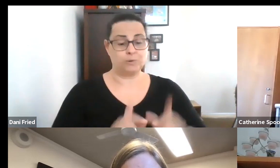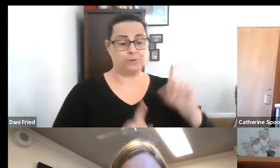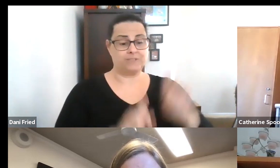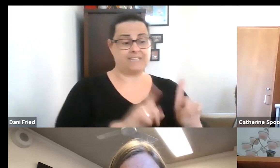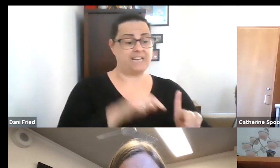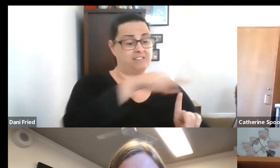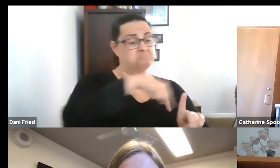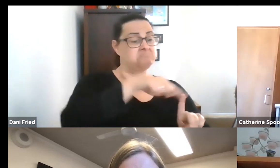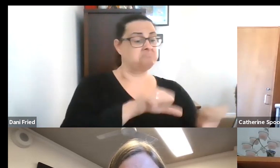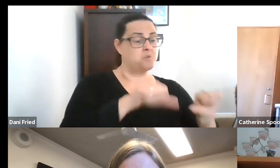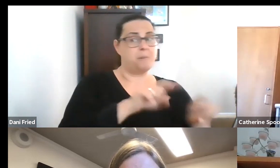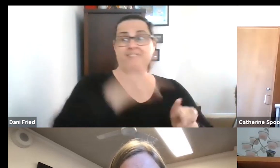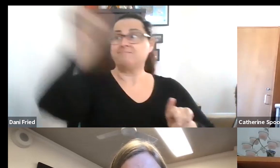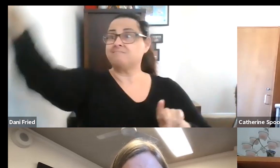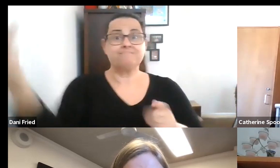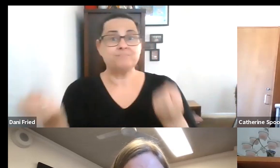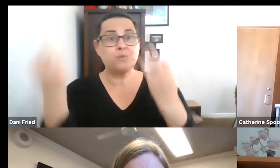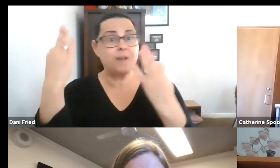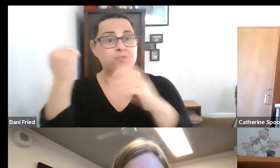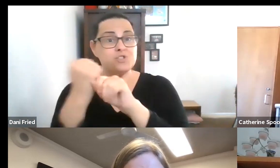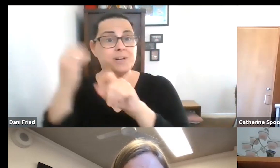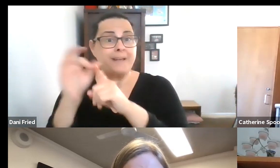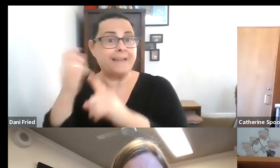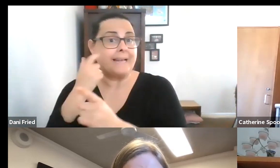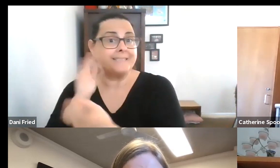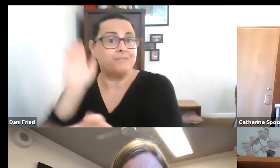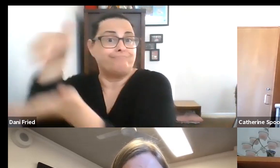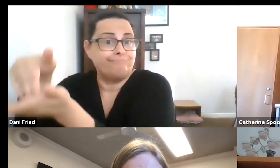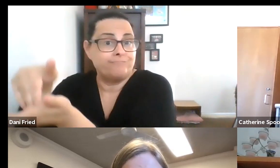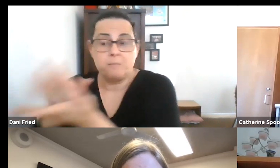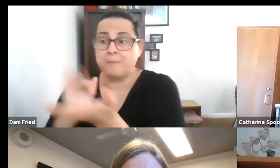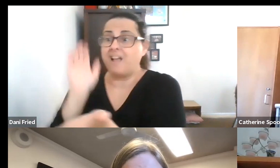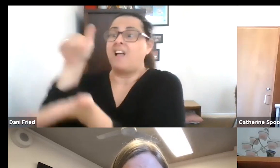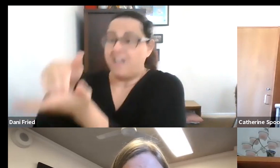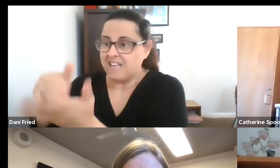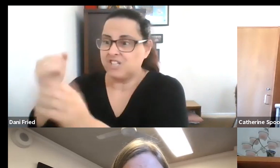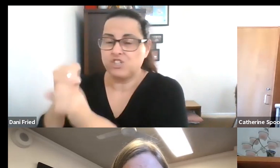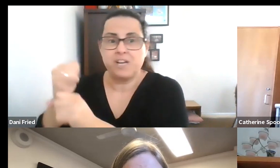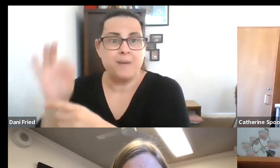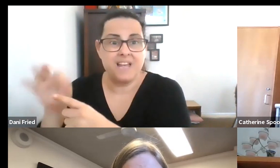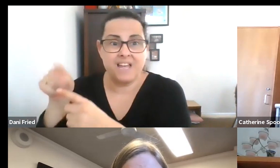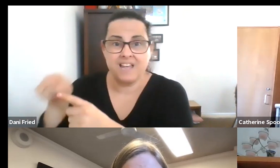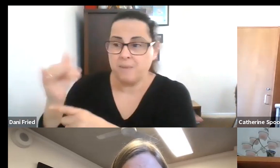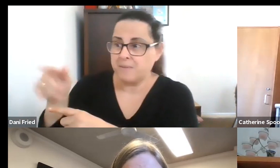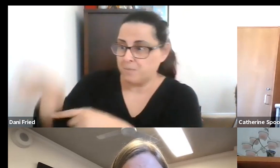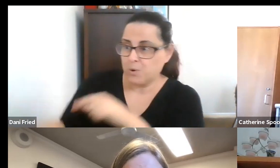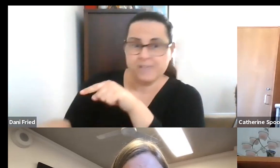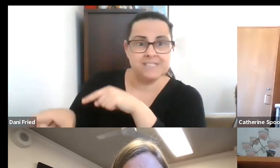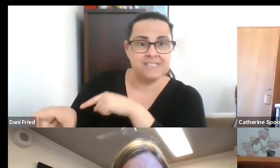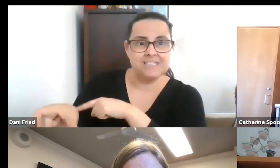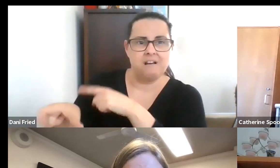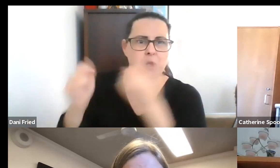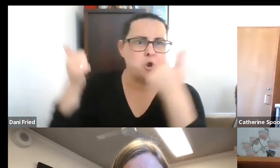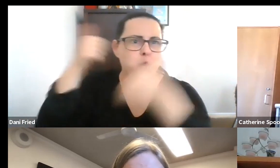even be that there isn't a GP that's easy to access. And when you do access a GP, it's somebody that